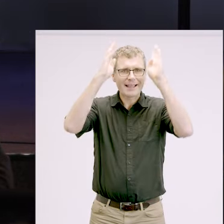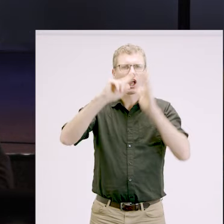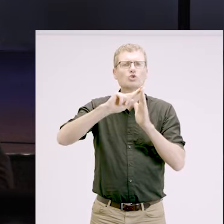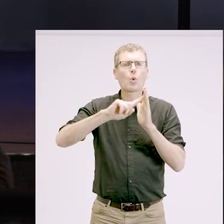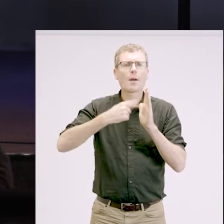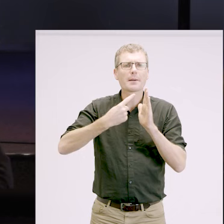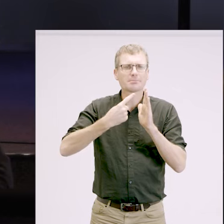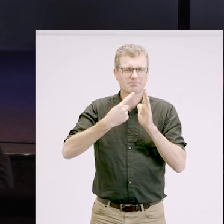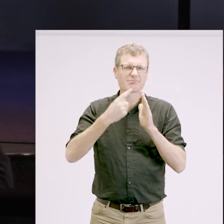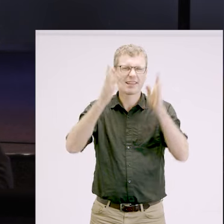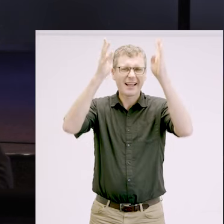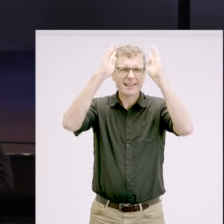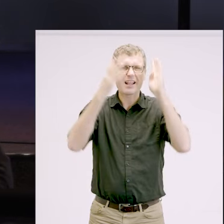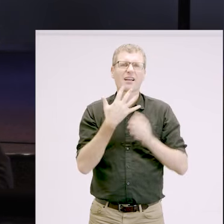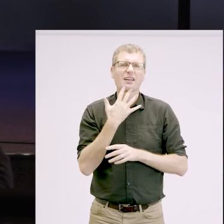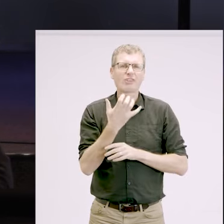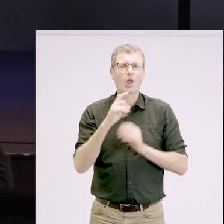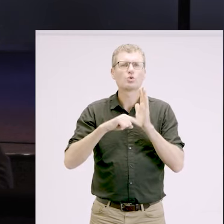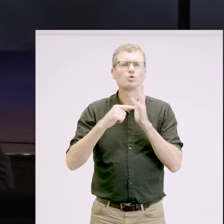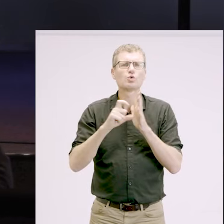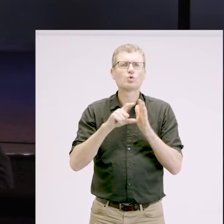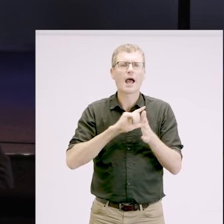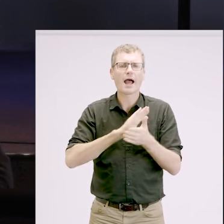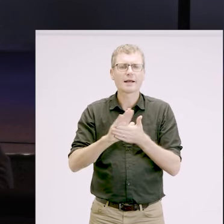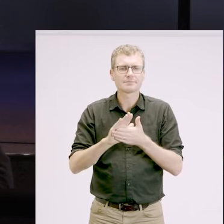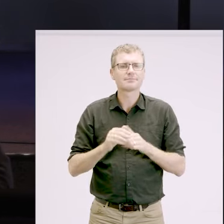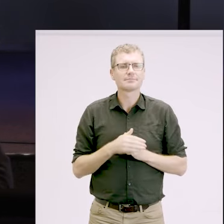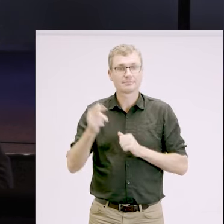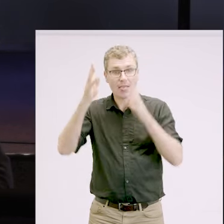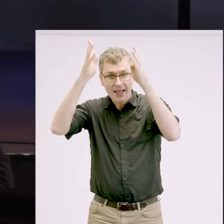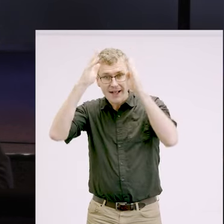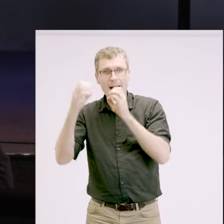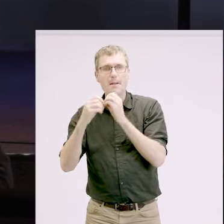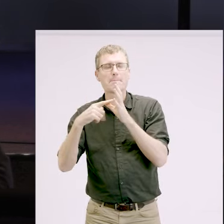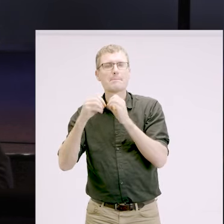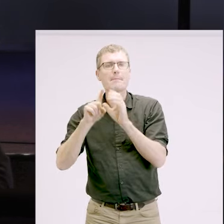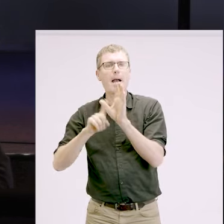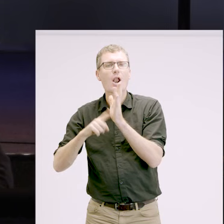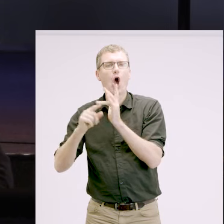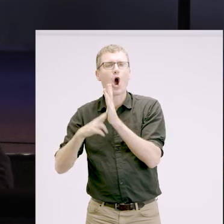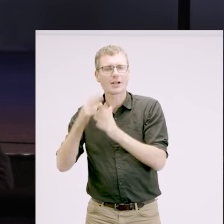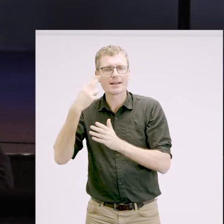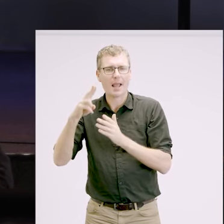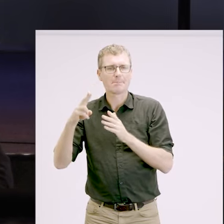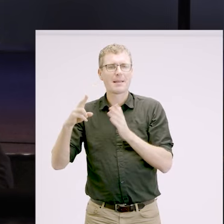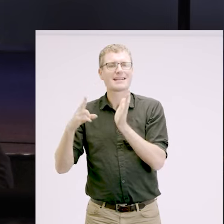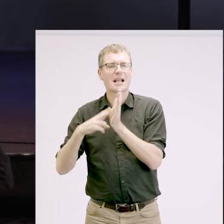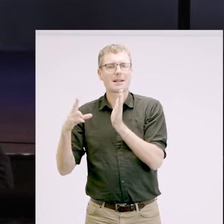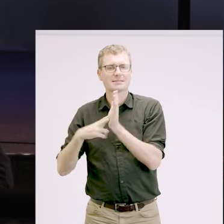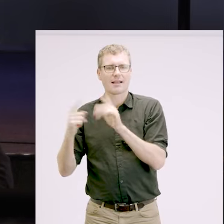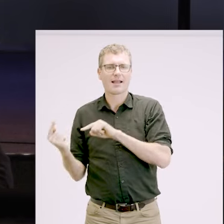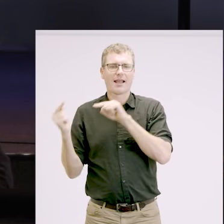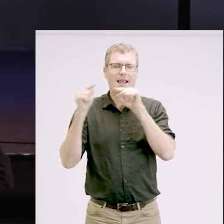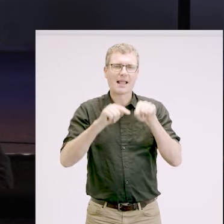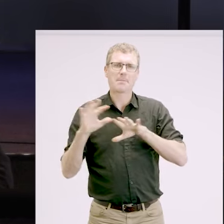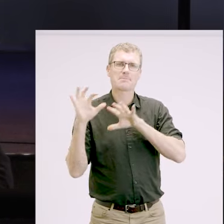In the third year of the reign of King Jehoiakim, king of Judah, Nebuchadnezzar, king of Babylon, came to Jerusalem and besieged